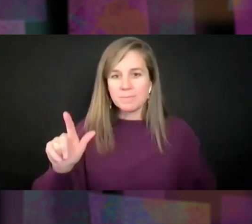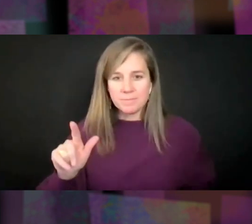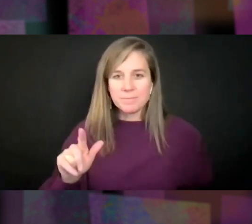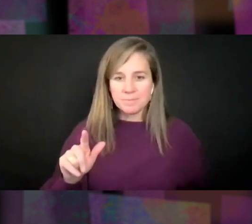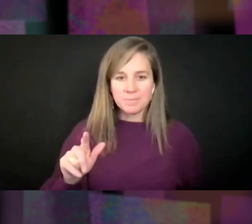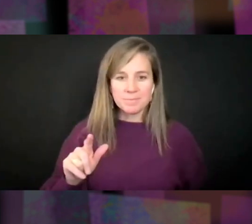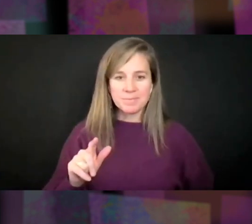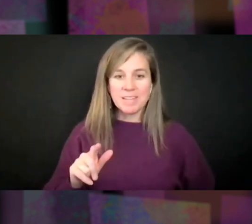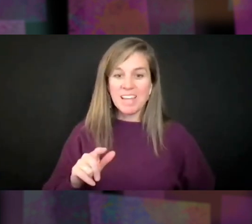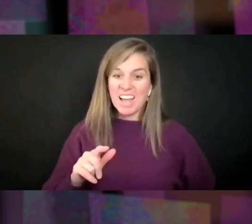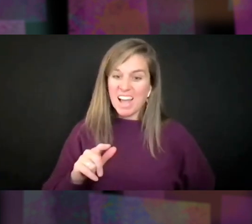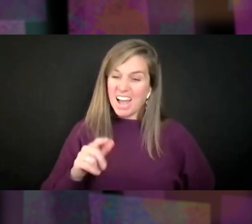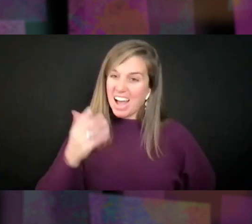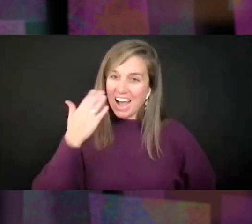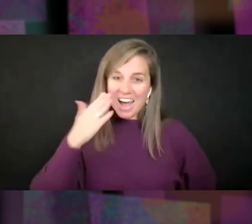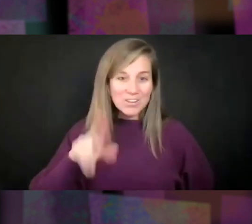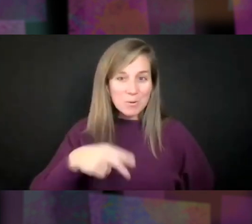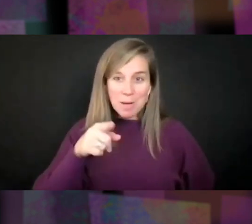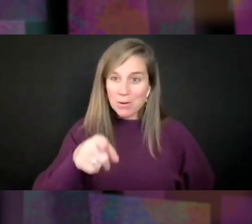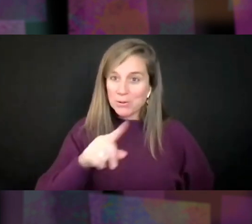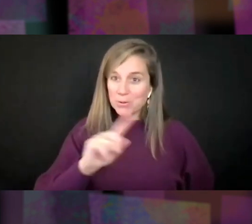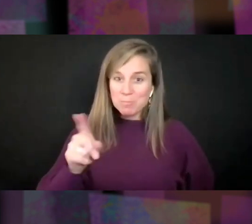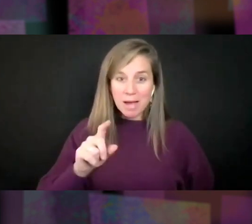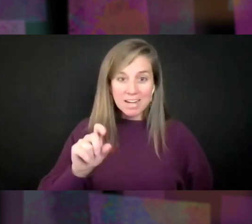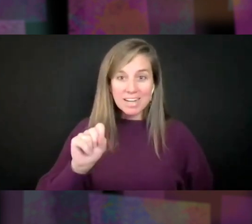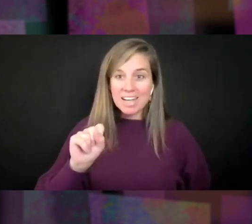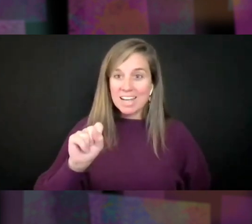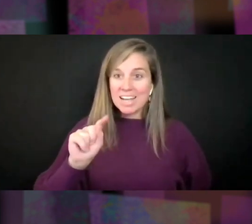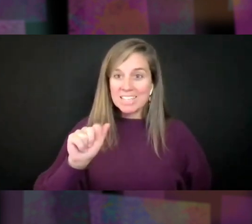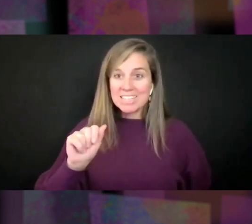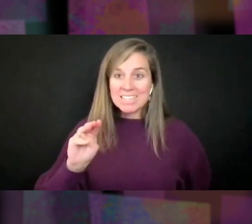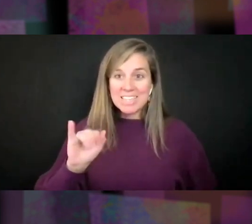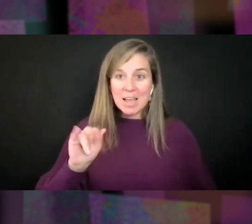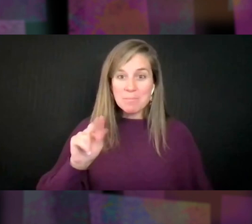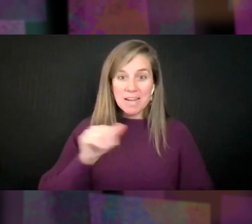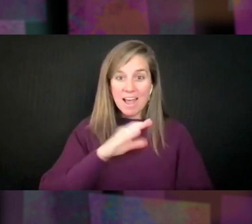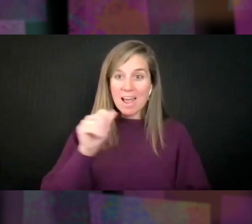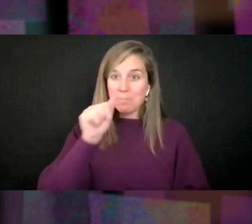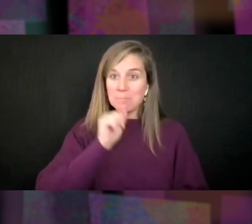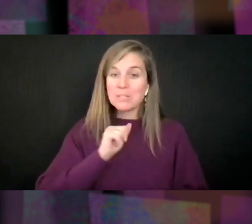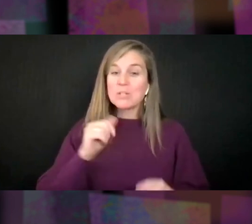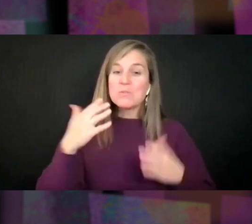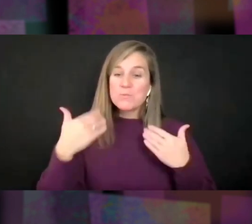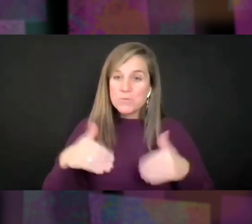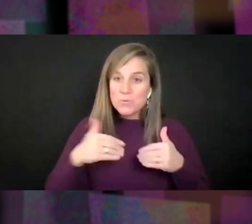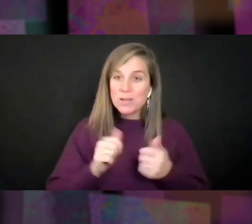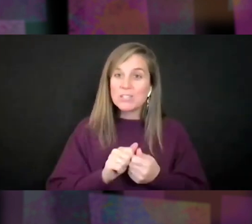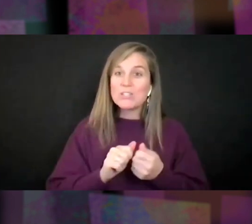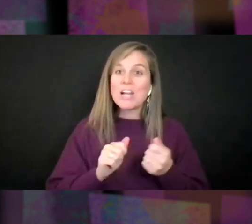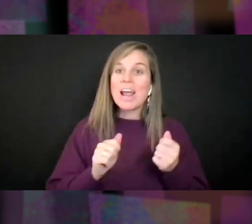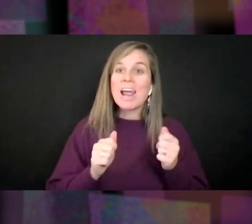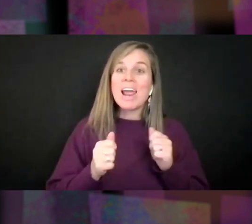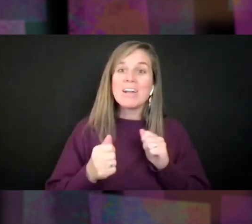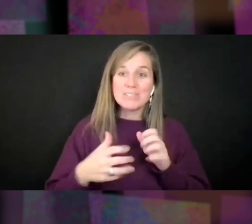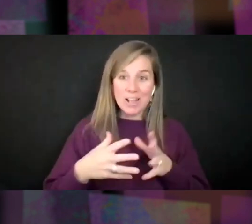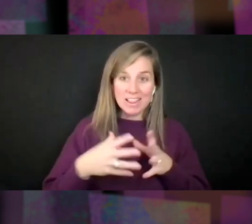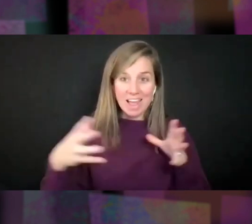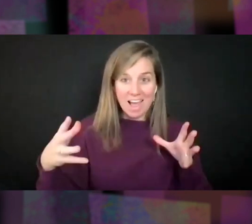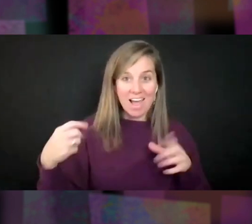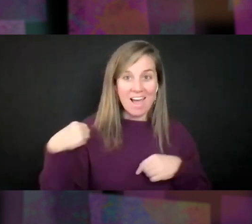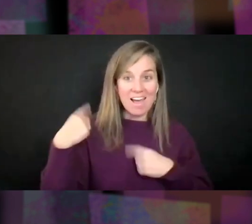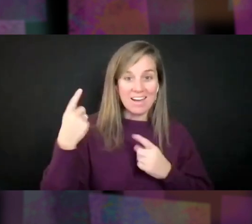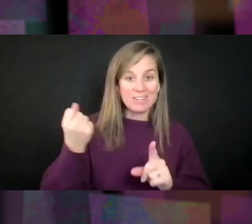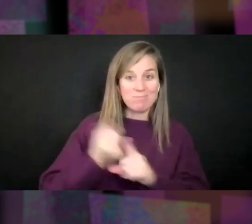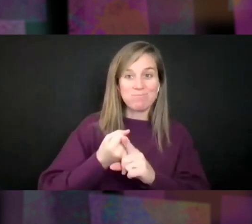I don't know about you, but my stamina and patience has really shifted since the pandemic. And